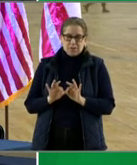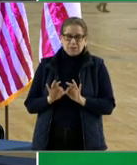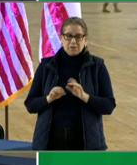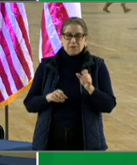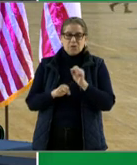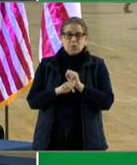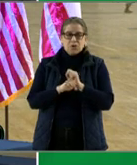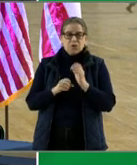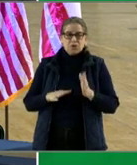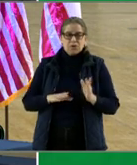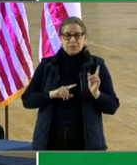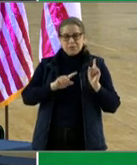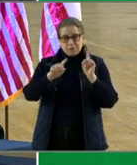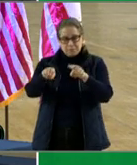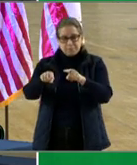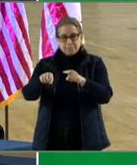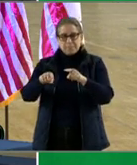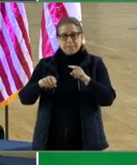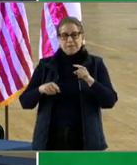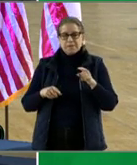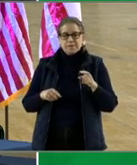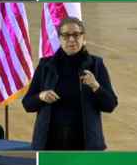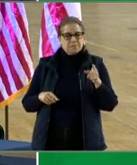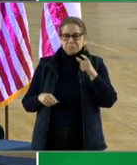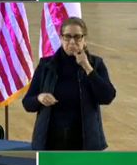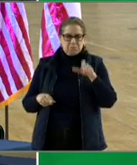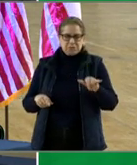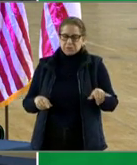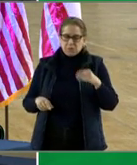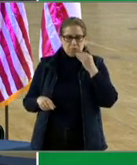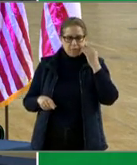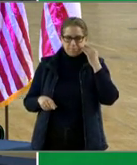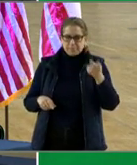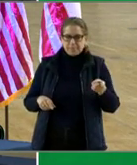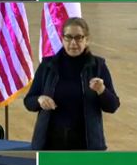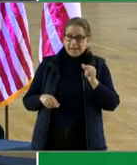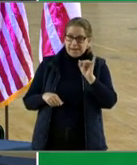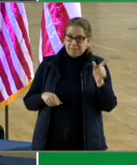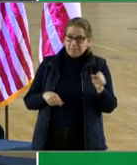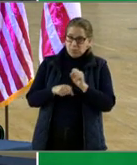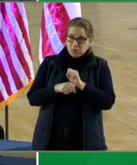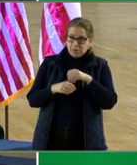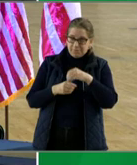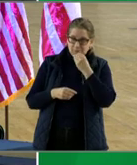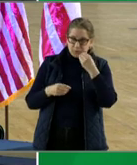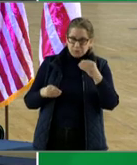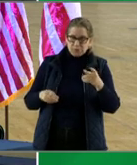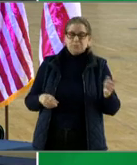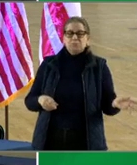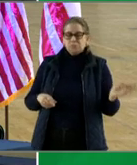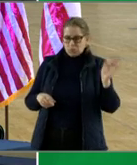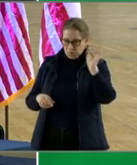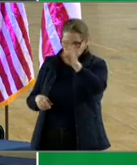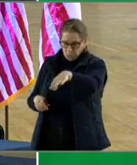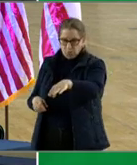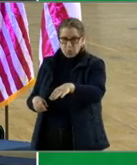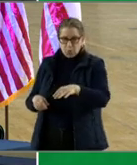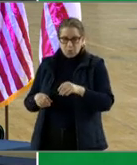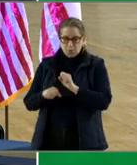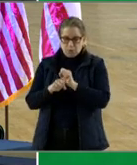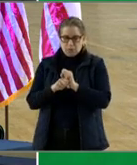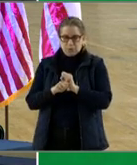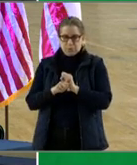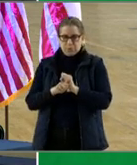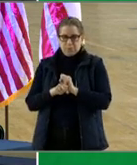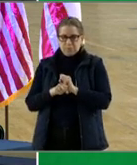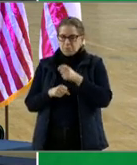for people who work in groceries. But we do want to ask our residents to